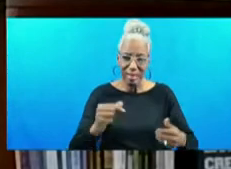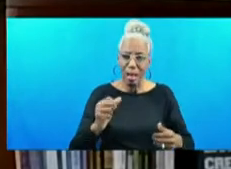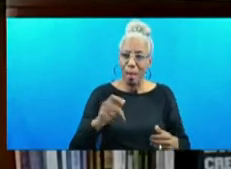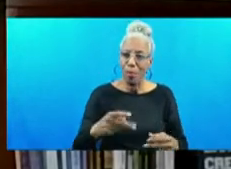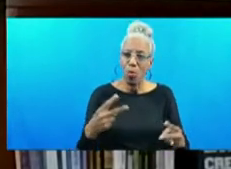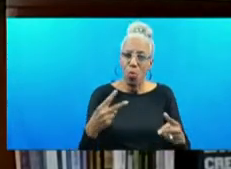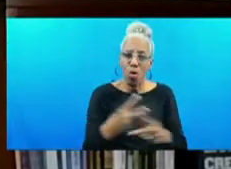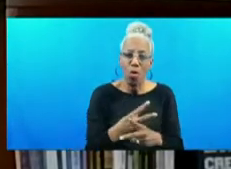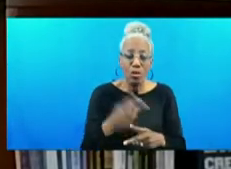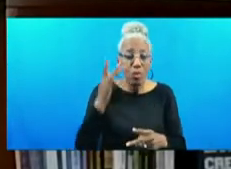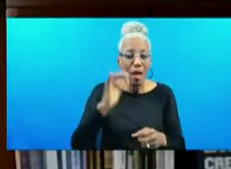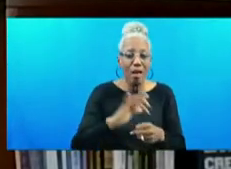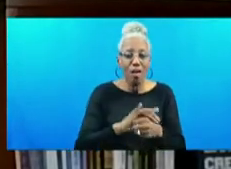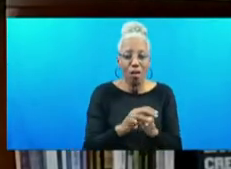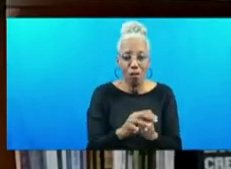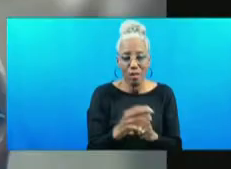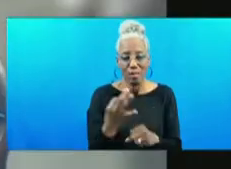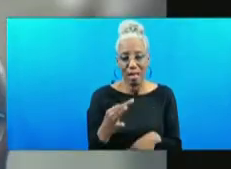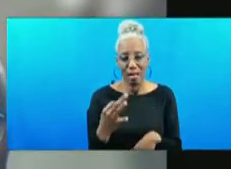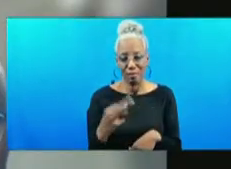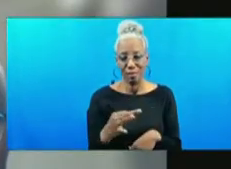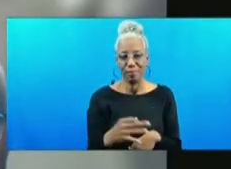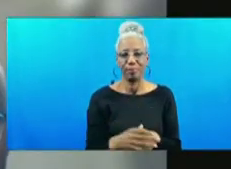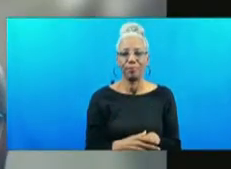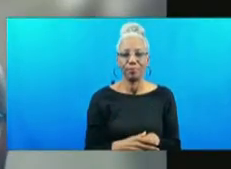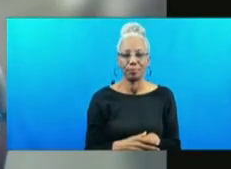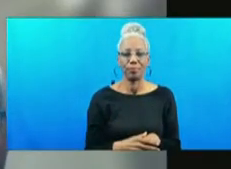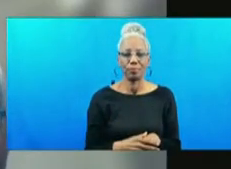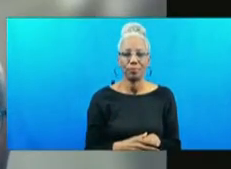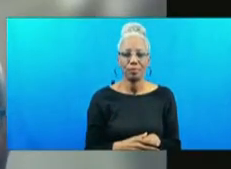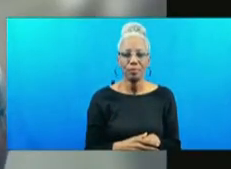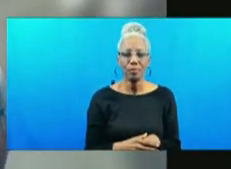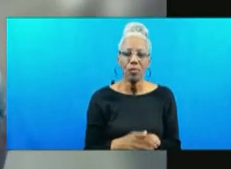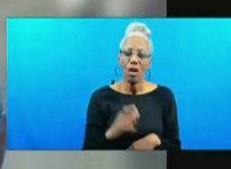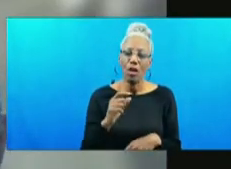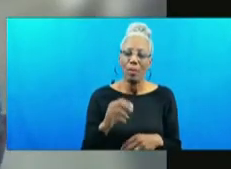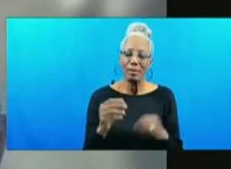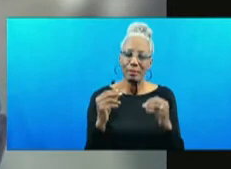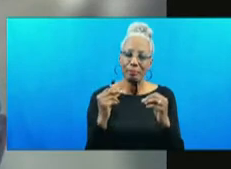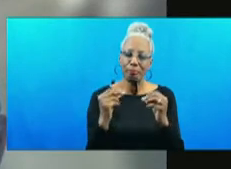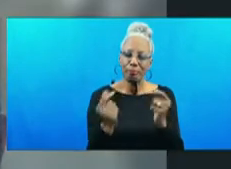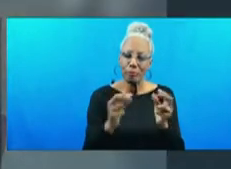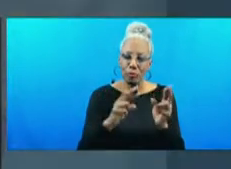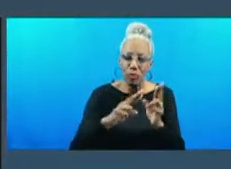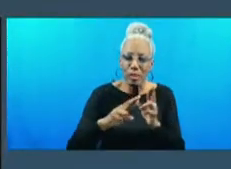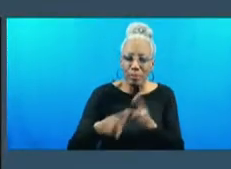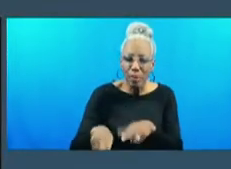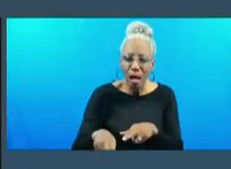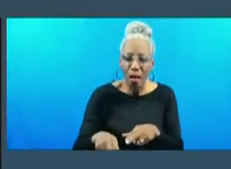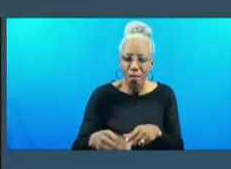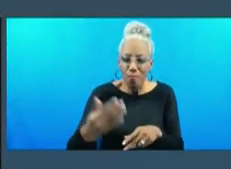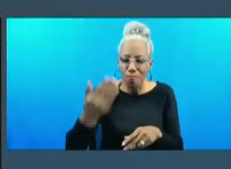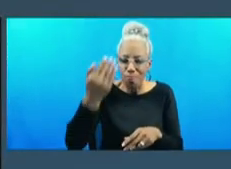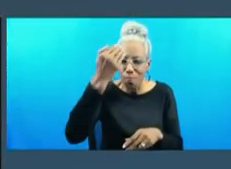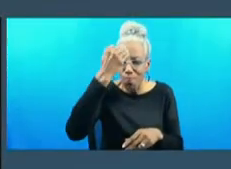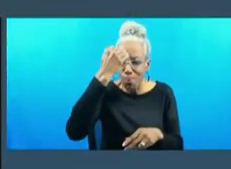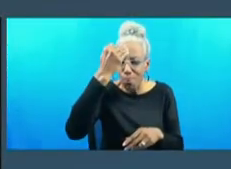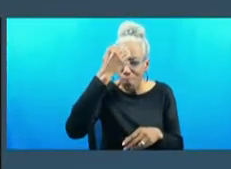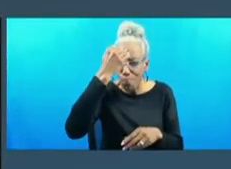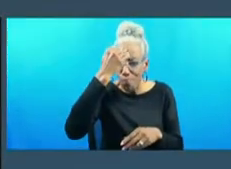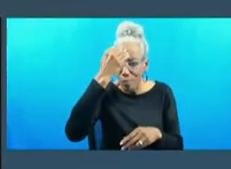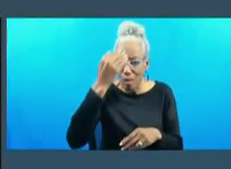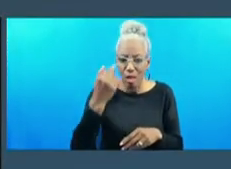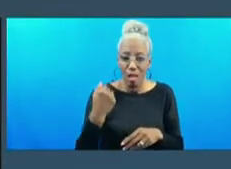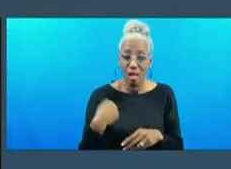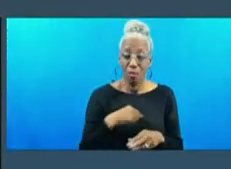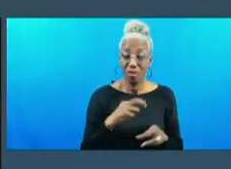be immediately reactive to that and be keenly aware that not only we're being reactive to